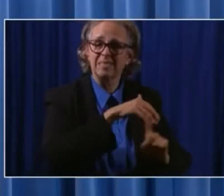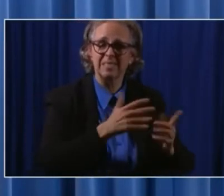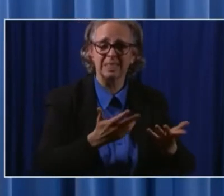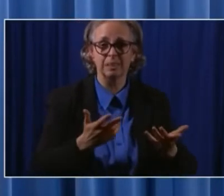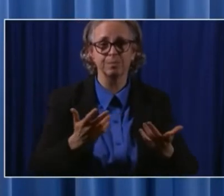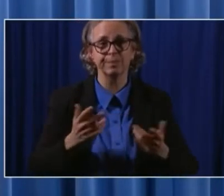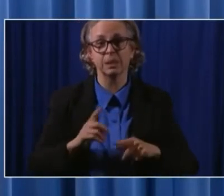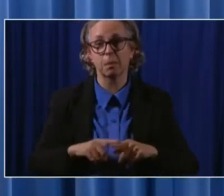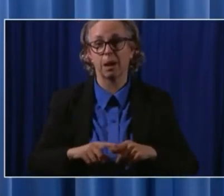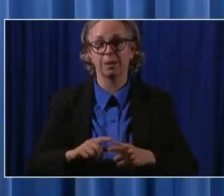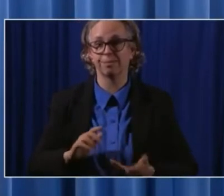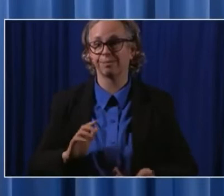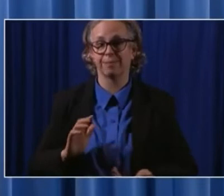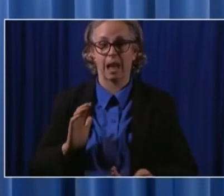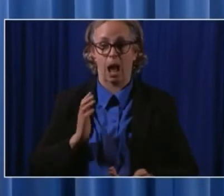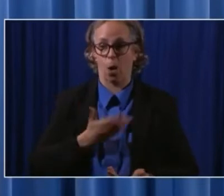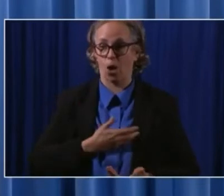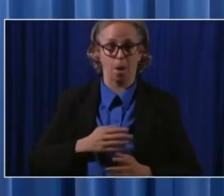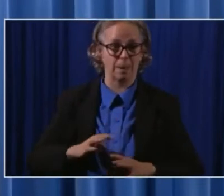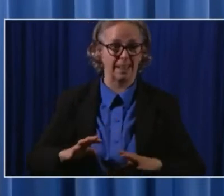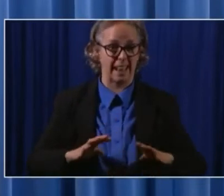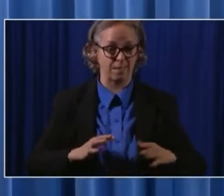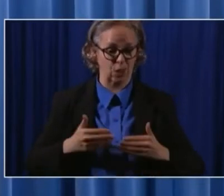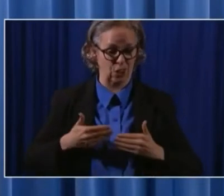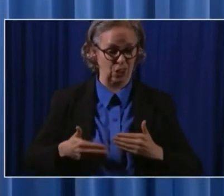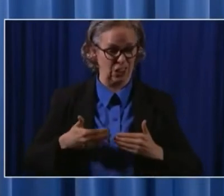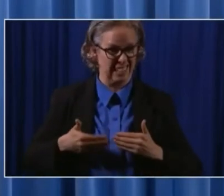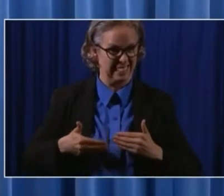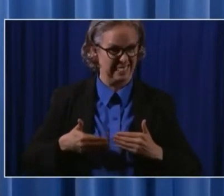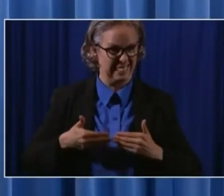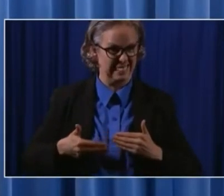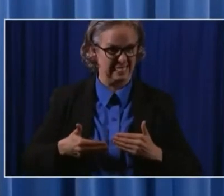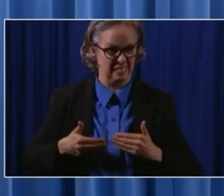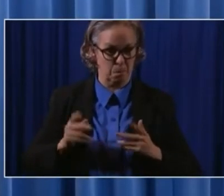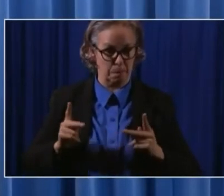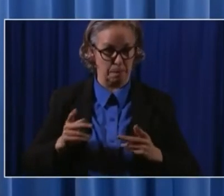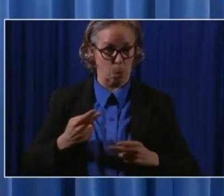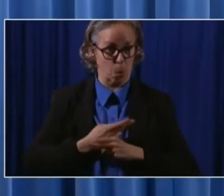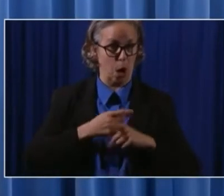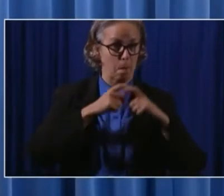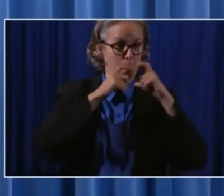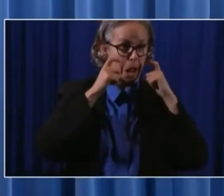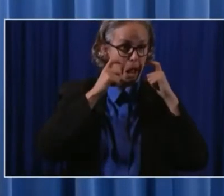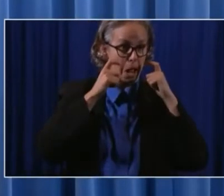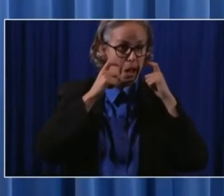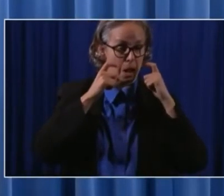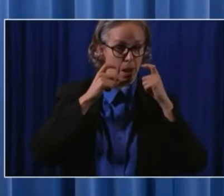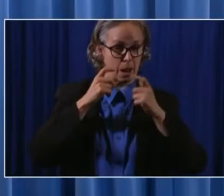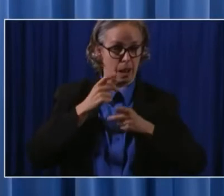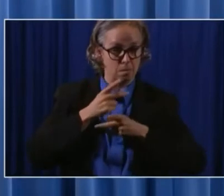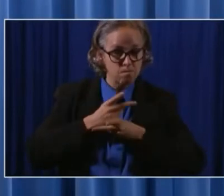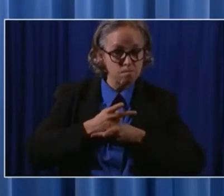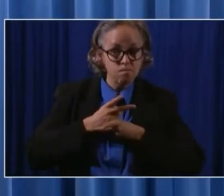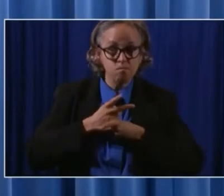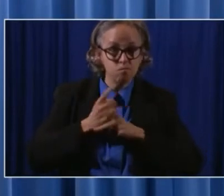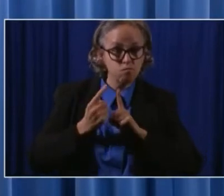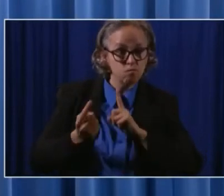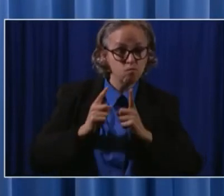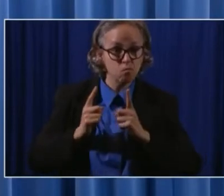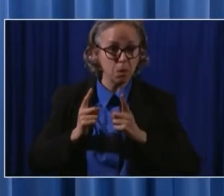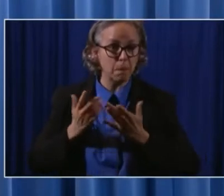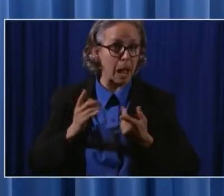everybody just, or the vast majority of people wear masks. People be careful. We can take this thing down. It's